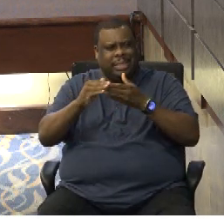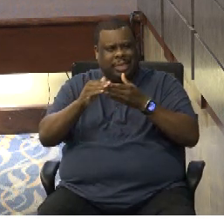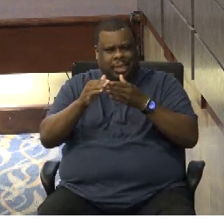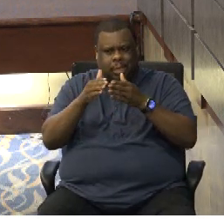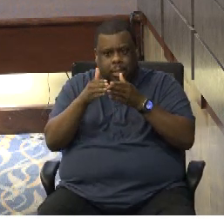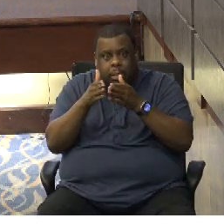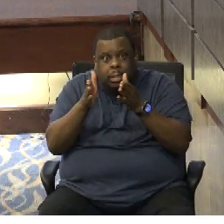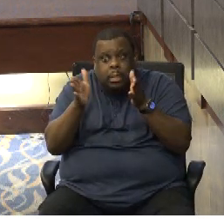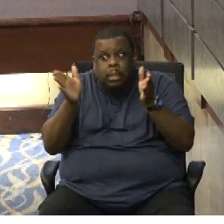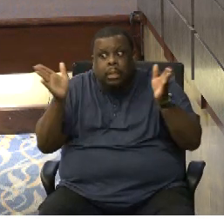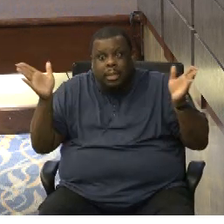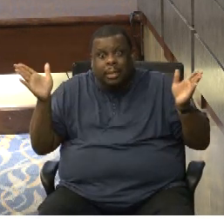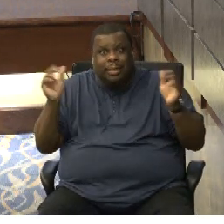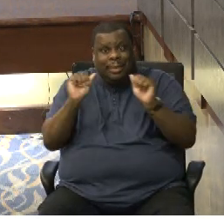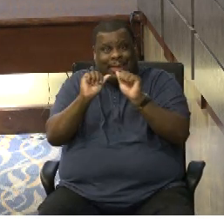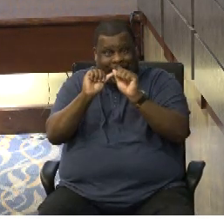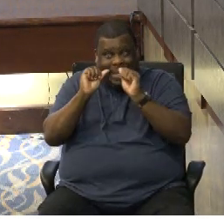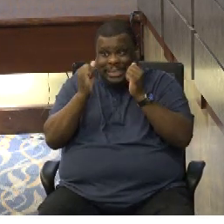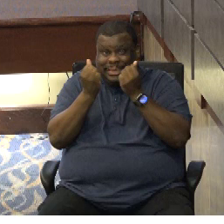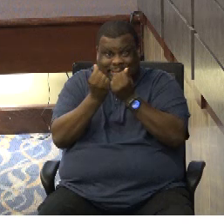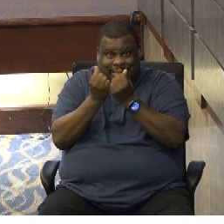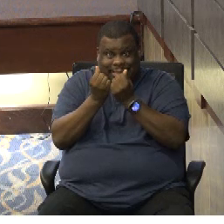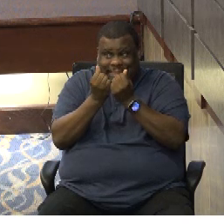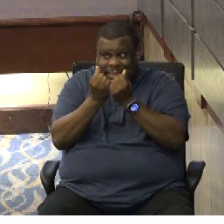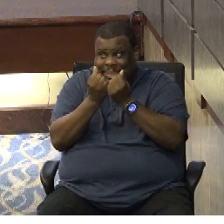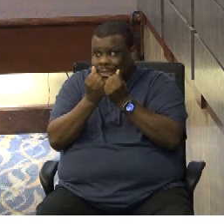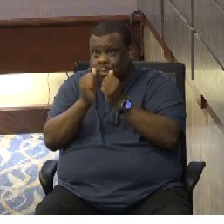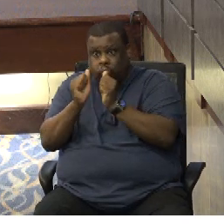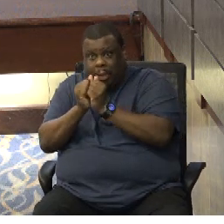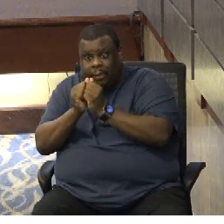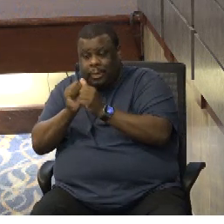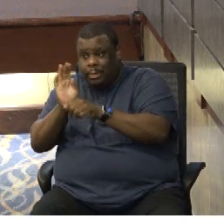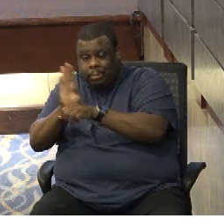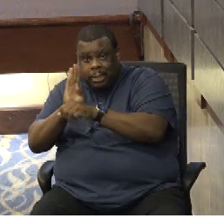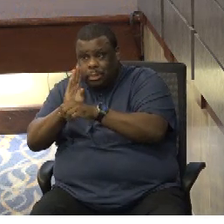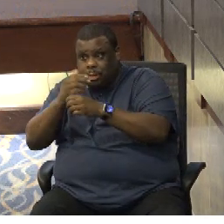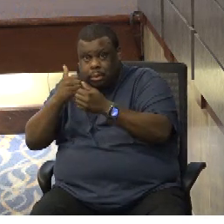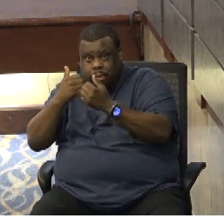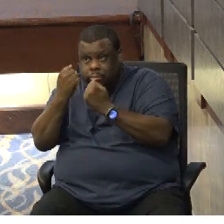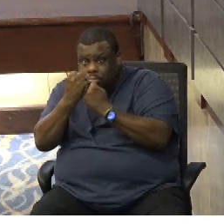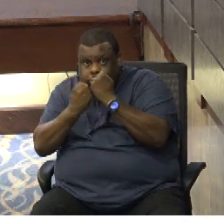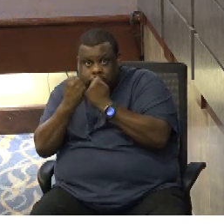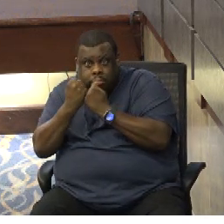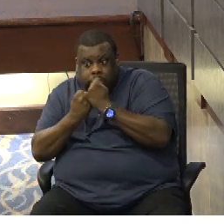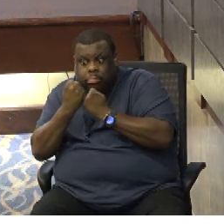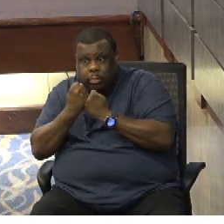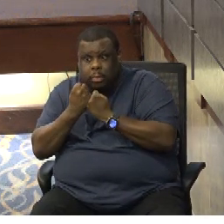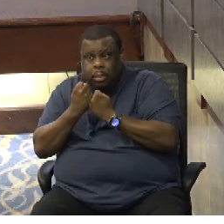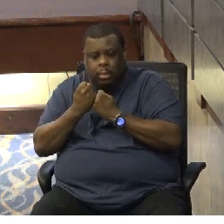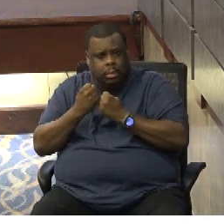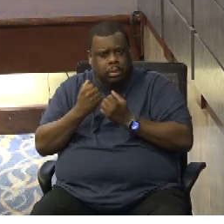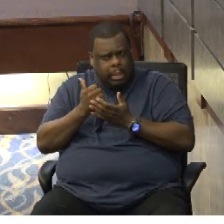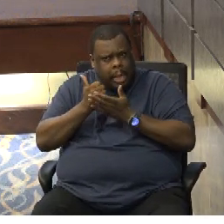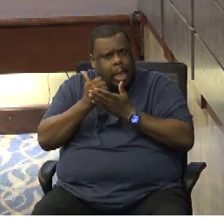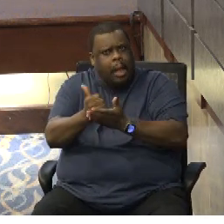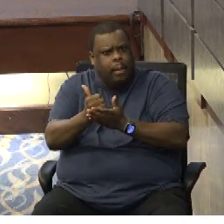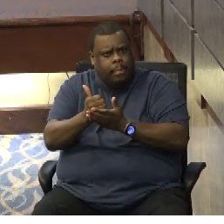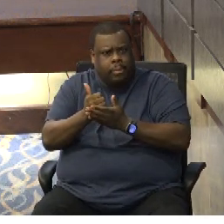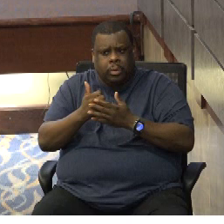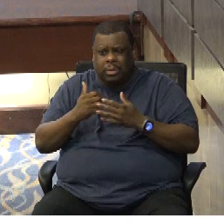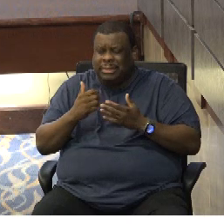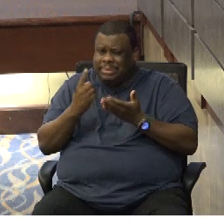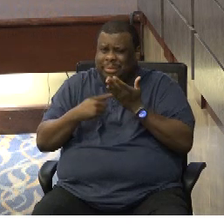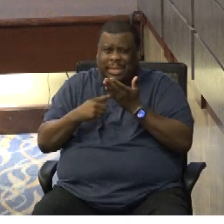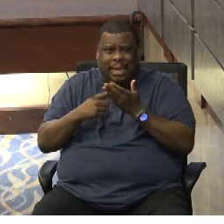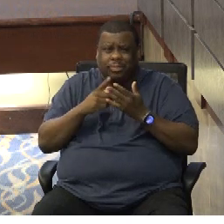and the agencies that worked with the businesses, our nonprofit partners who kind of walk folks through this, because it can get